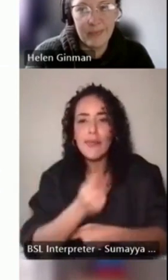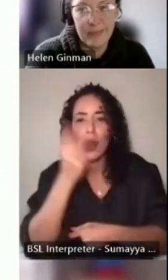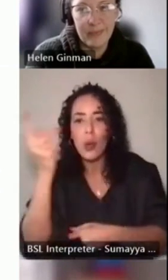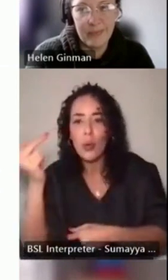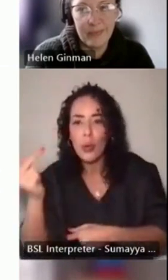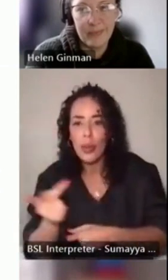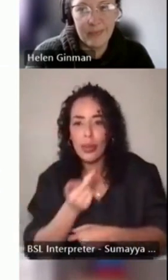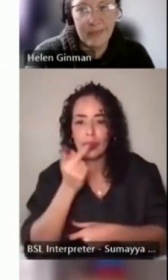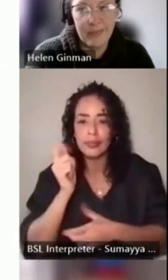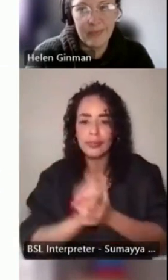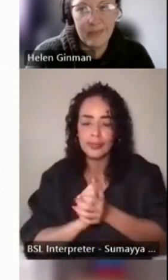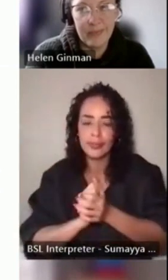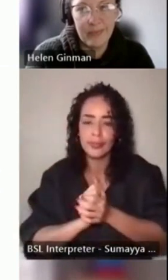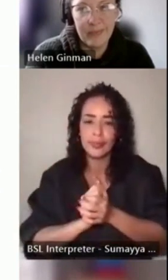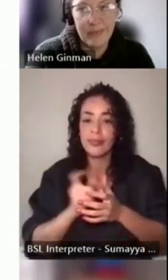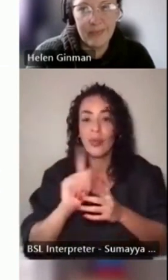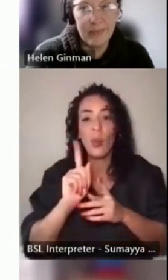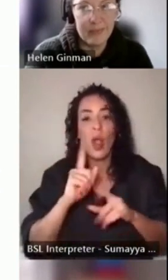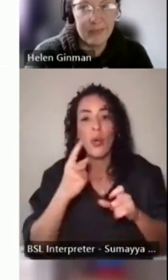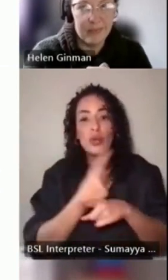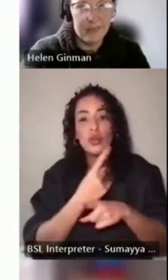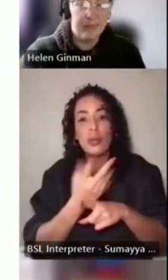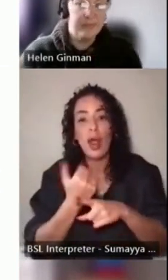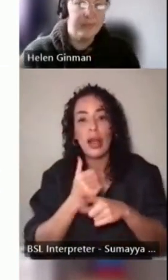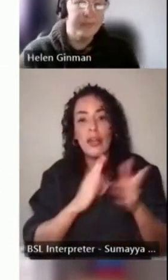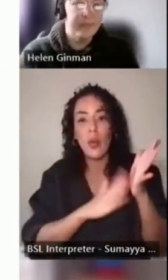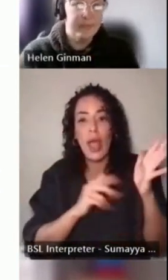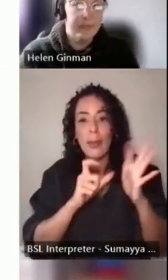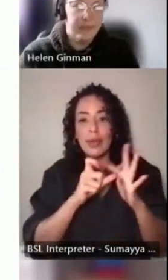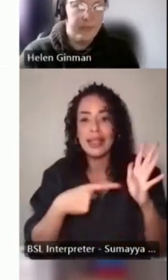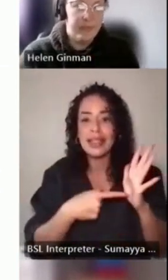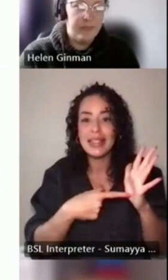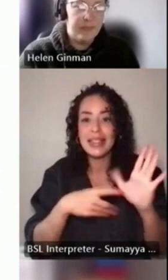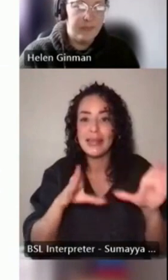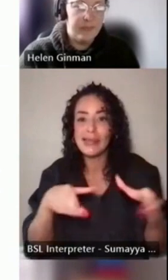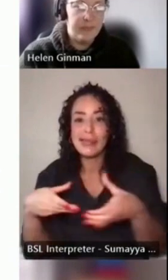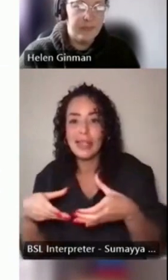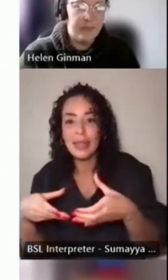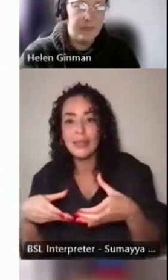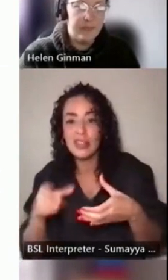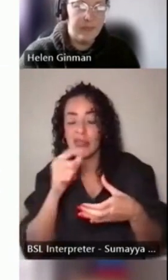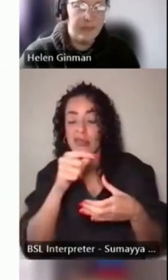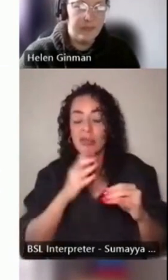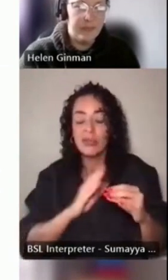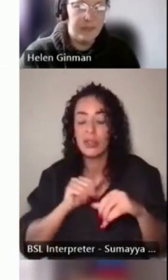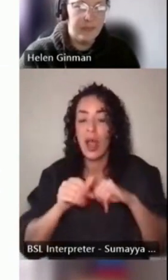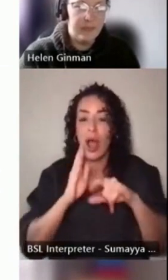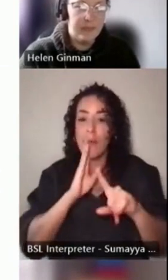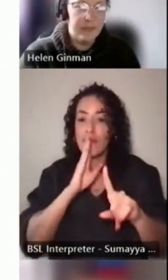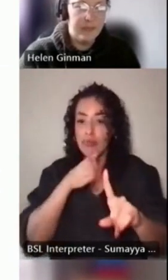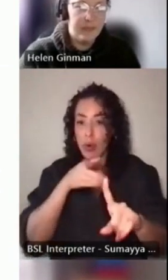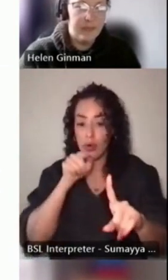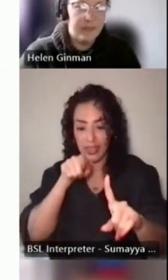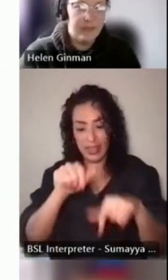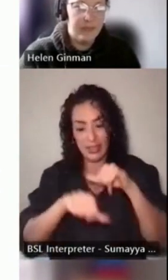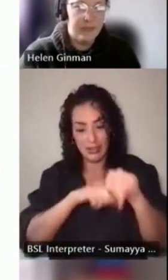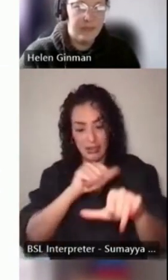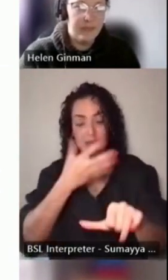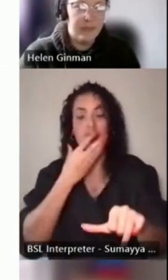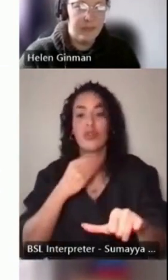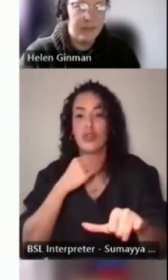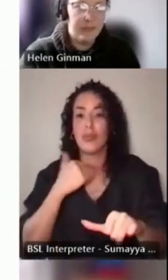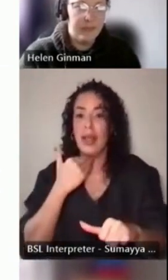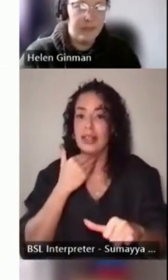earlier, in terms of multidisciplinary teams, this might be an approach that is used quite a lot, because you want to reach